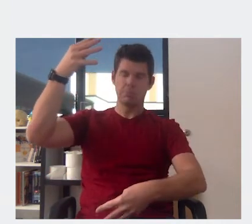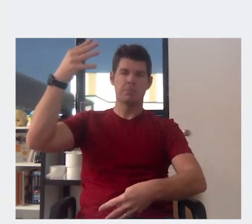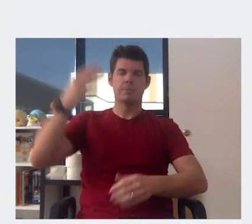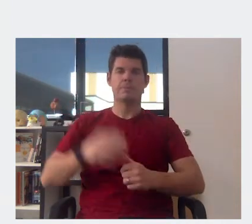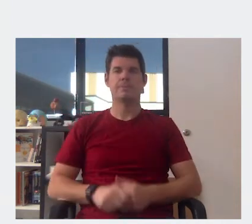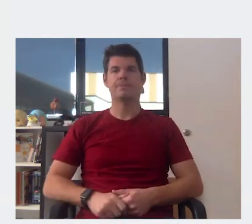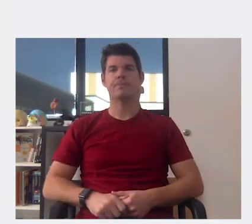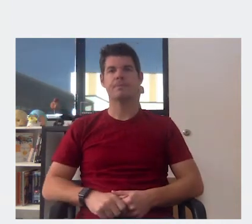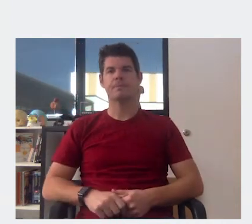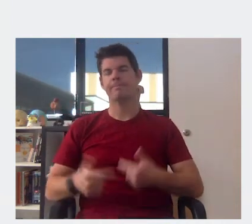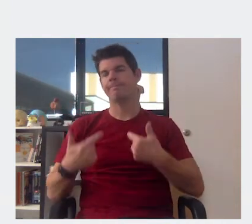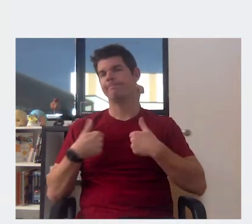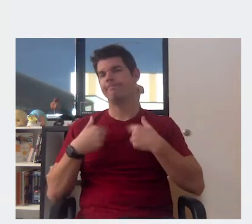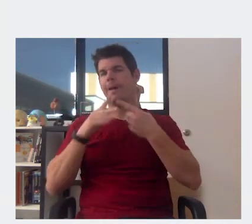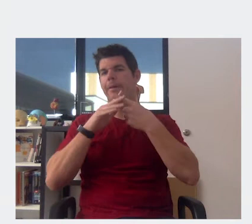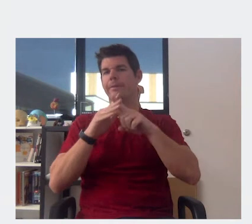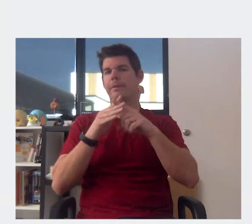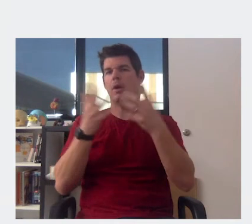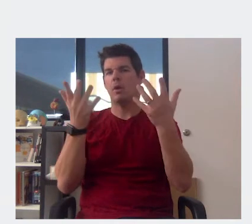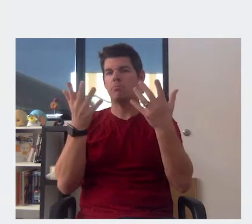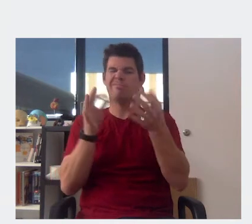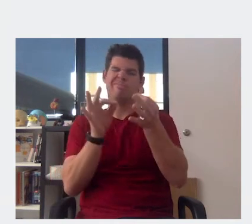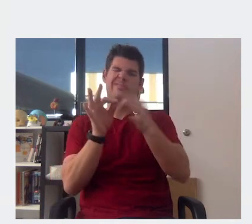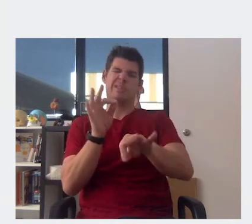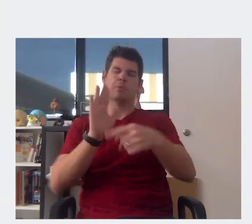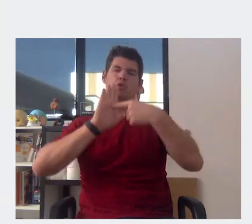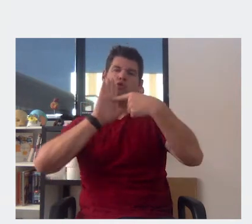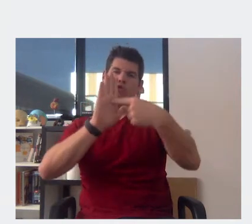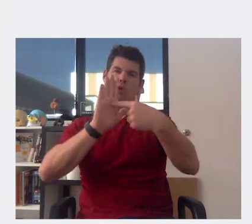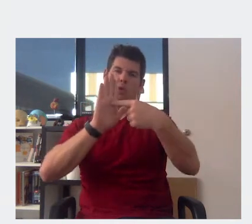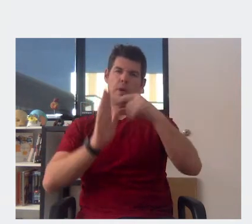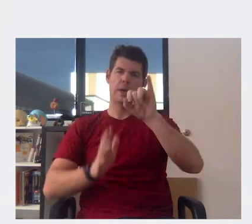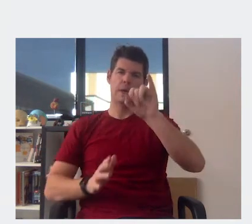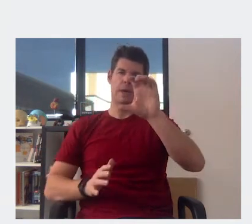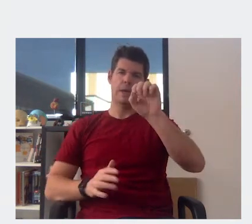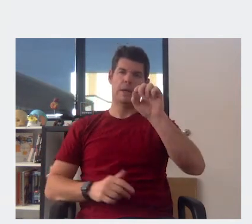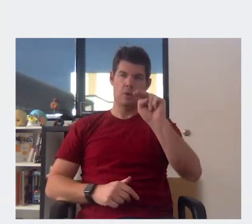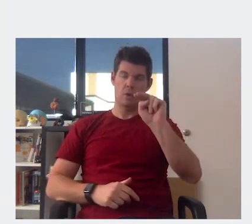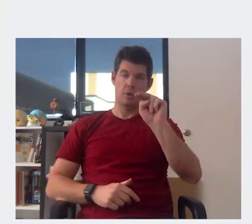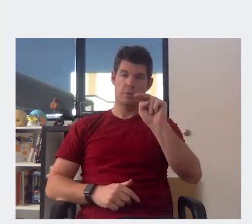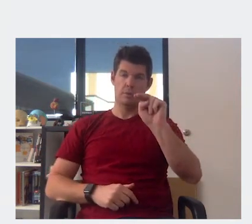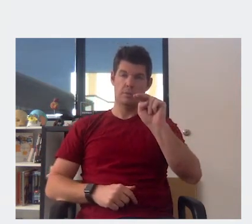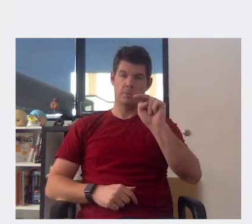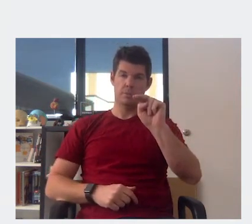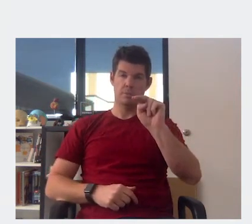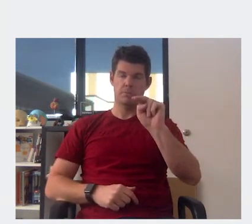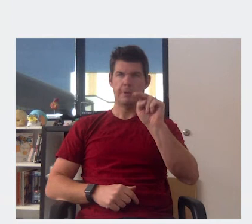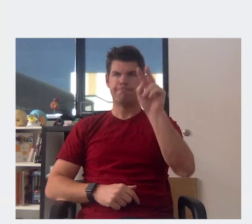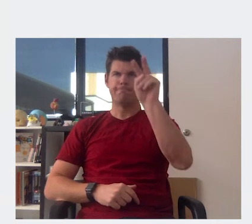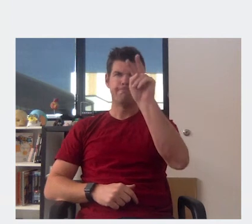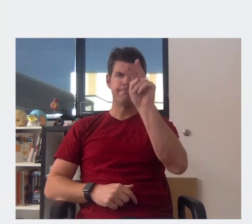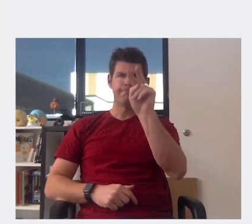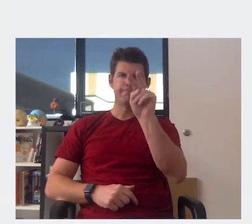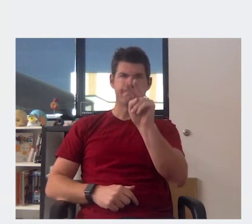I'll start with one of these things that says show icon. So I'm just scrolling down until I find something that I want. I see that it highlights. If